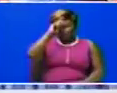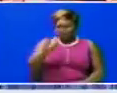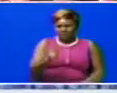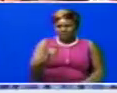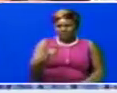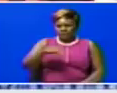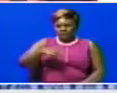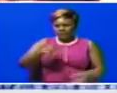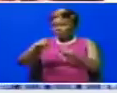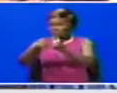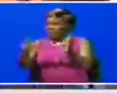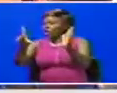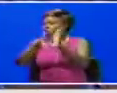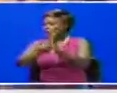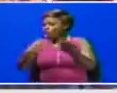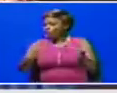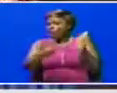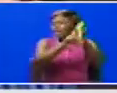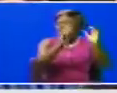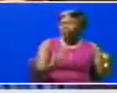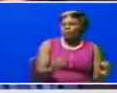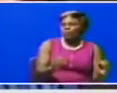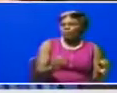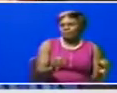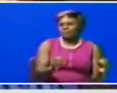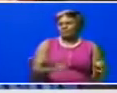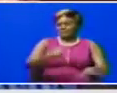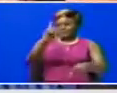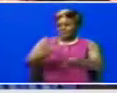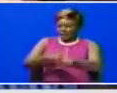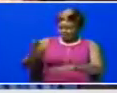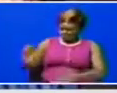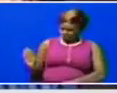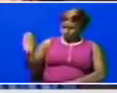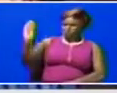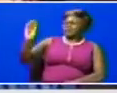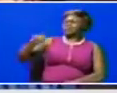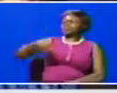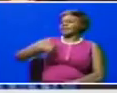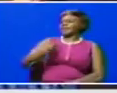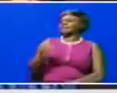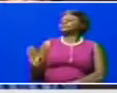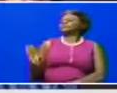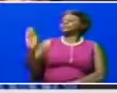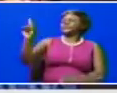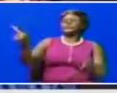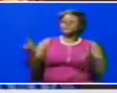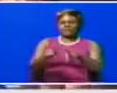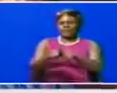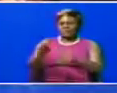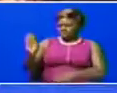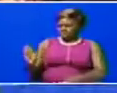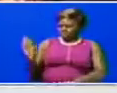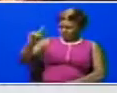Tutakuwa tunavunja sheria ama hatuvunji sheria. Wale wakiapisha na sisi, tunaapisha.